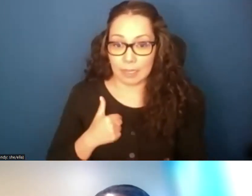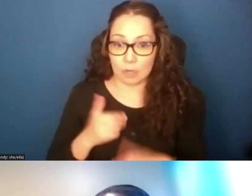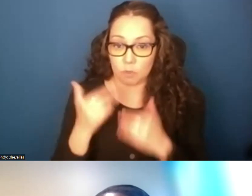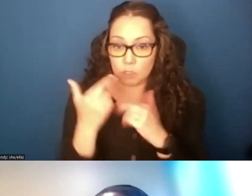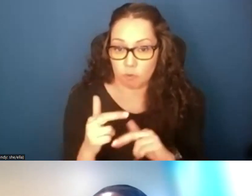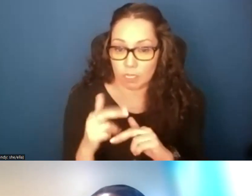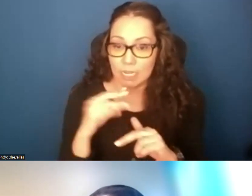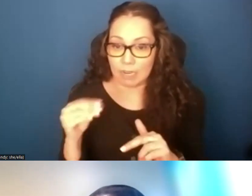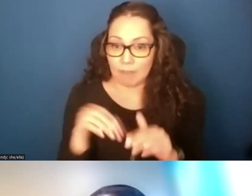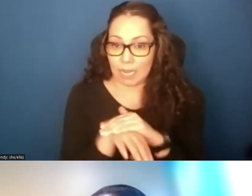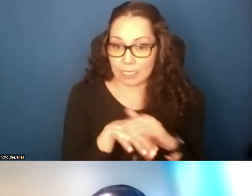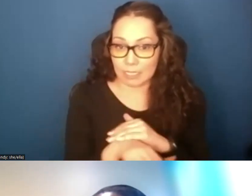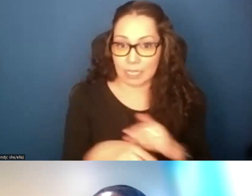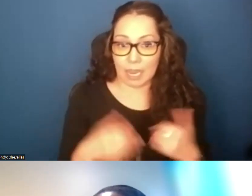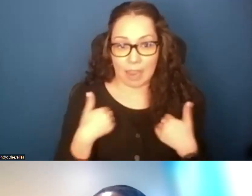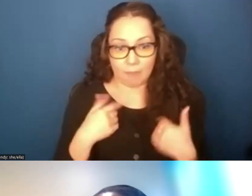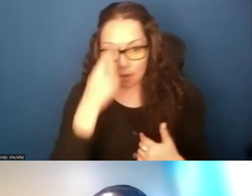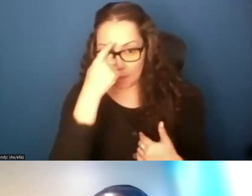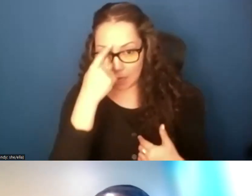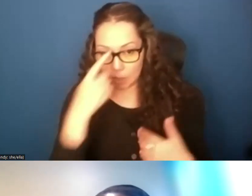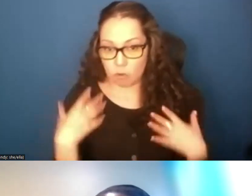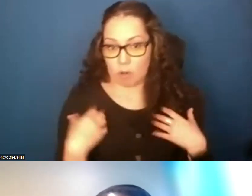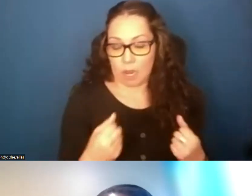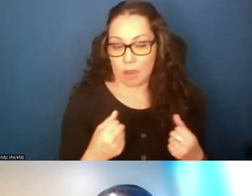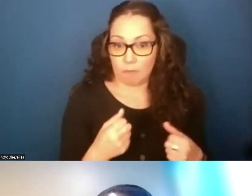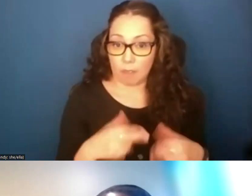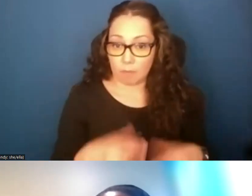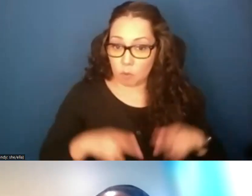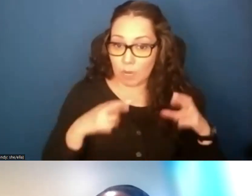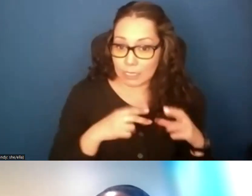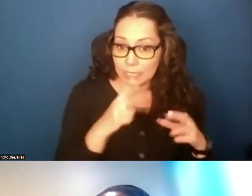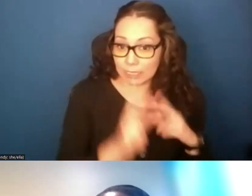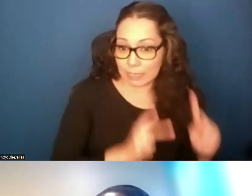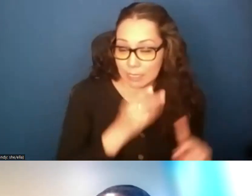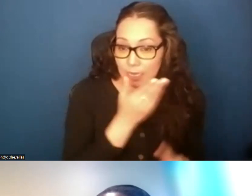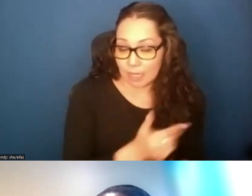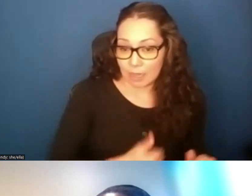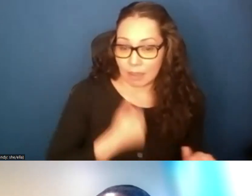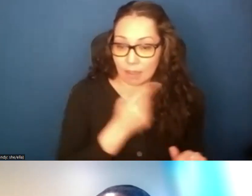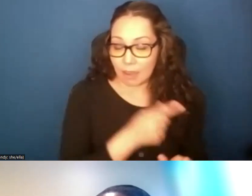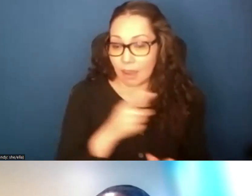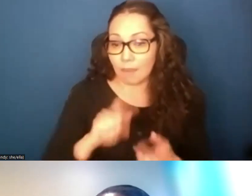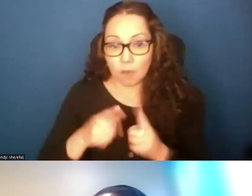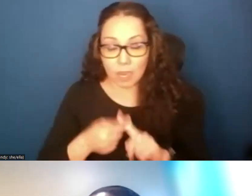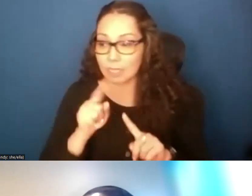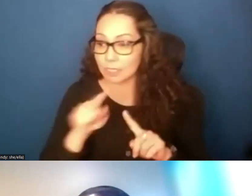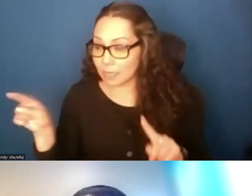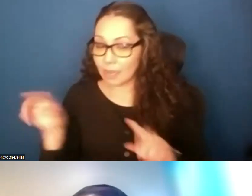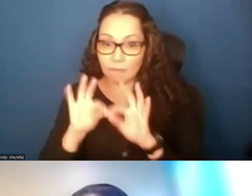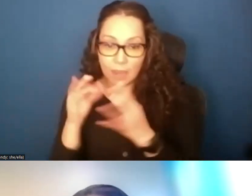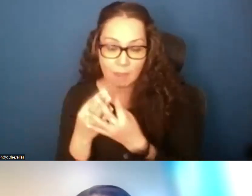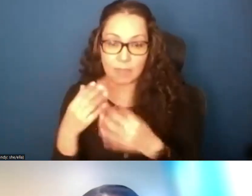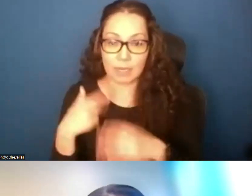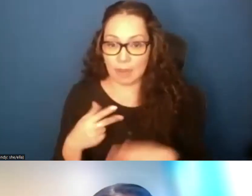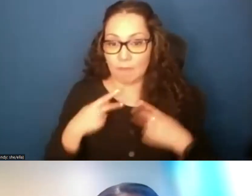mental health of residents, families, and friends, and on the physical health and safety